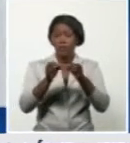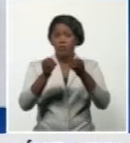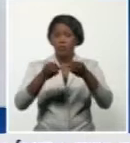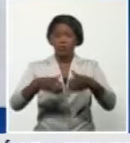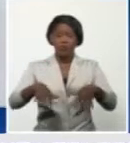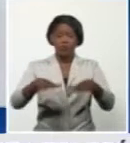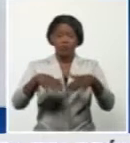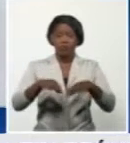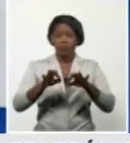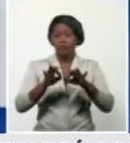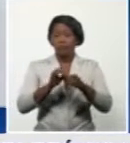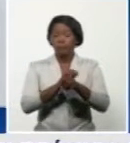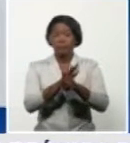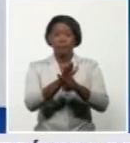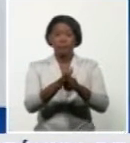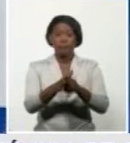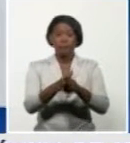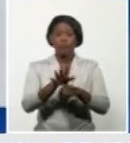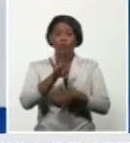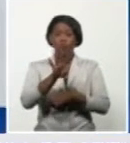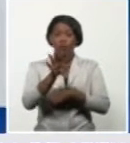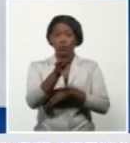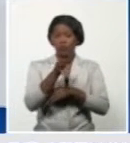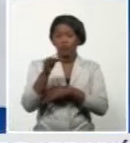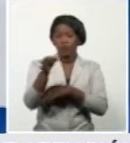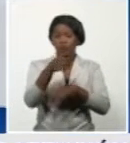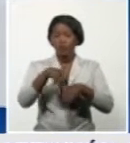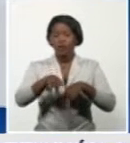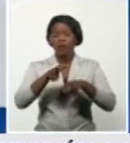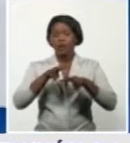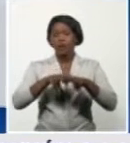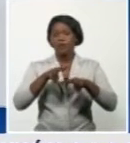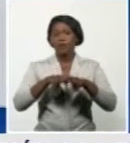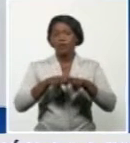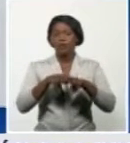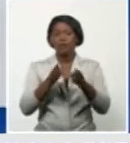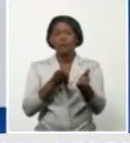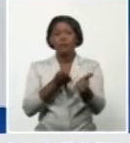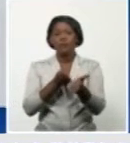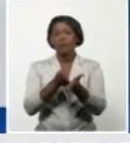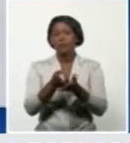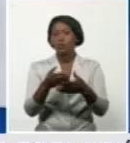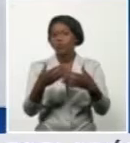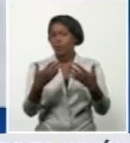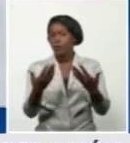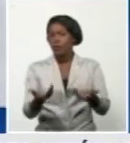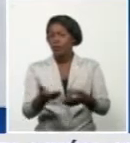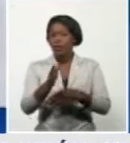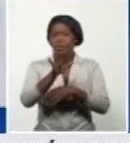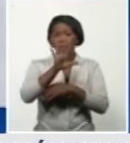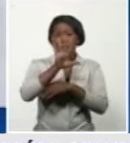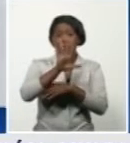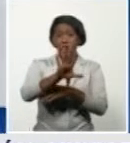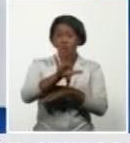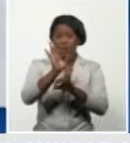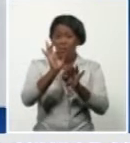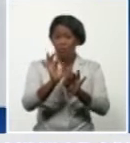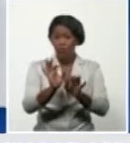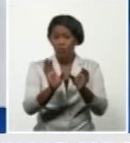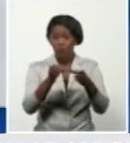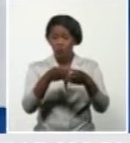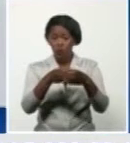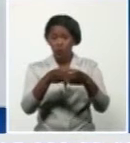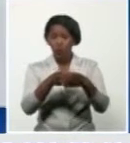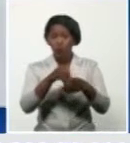And despite of this distribution in these 4 municipalities, we can say that